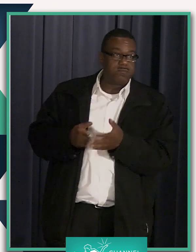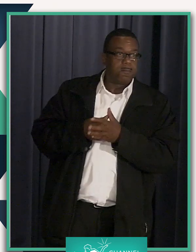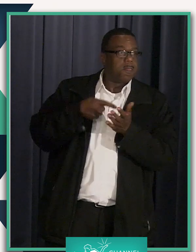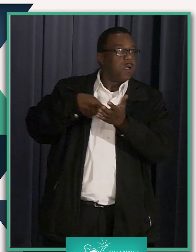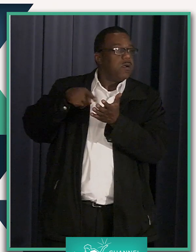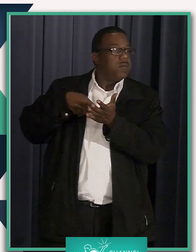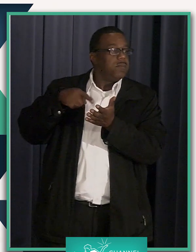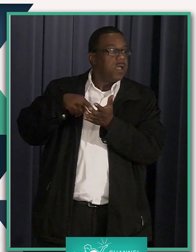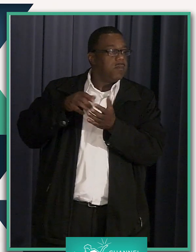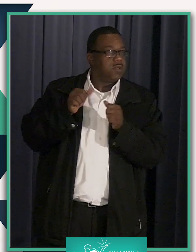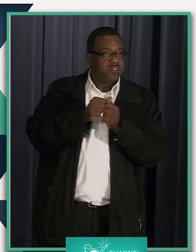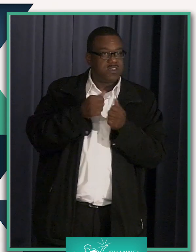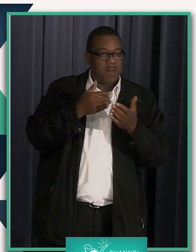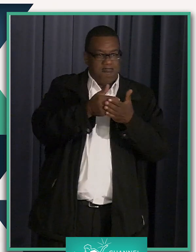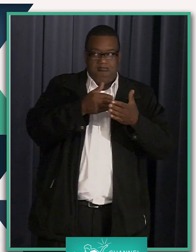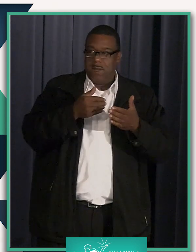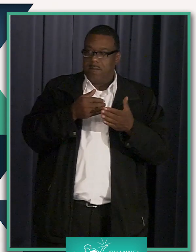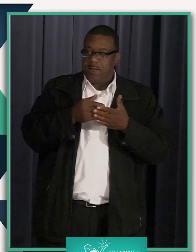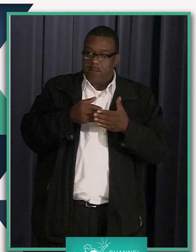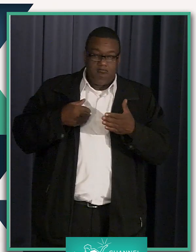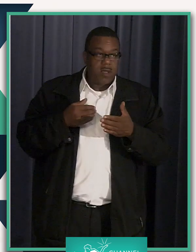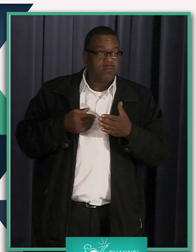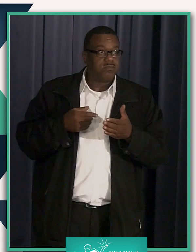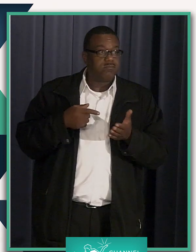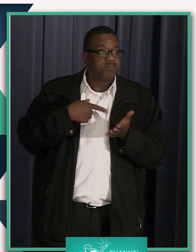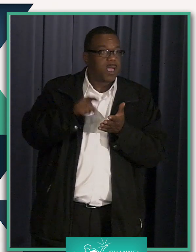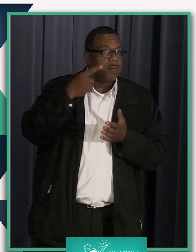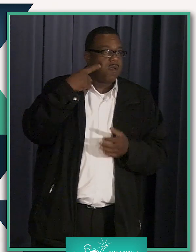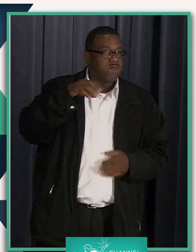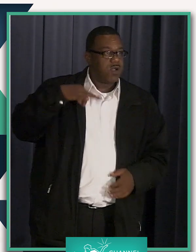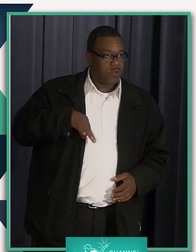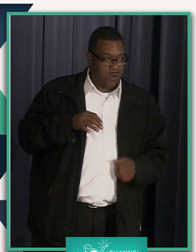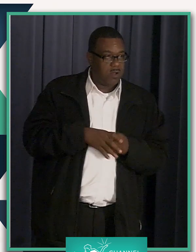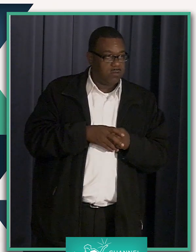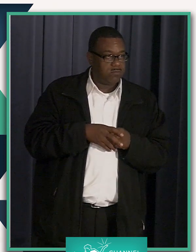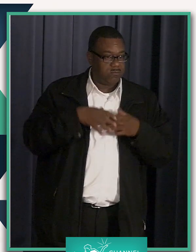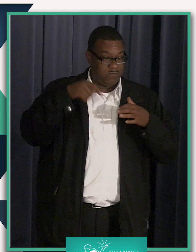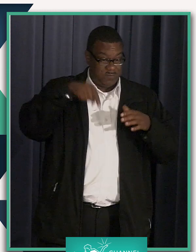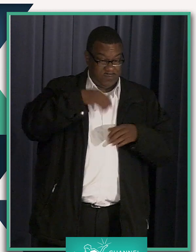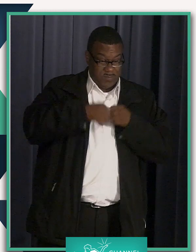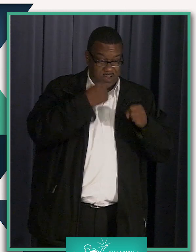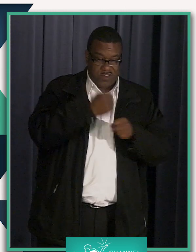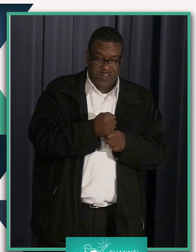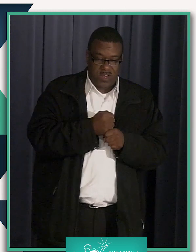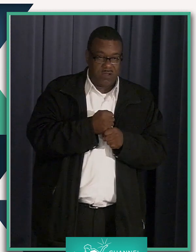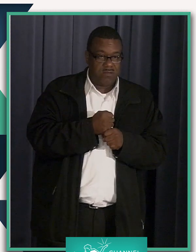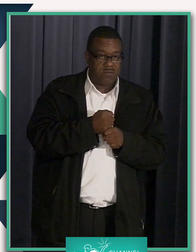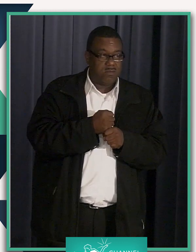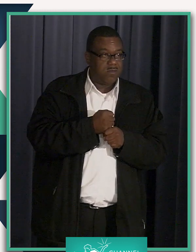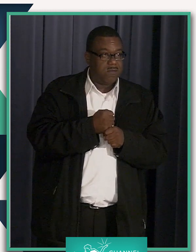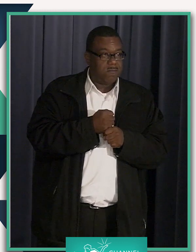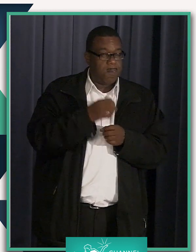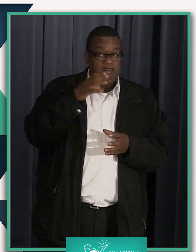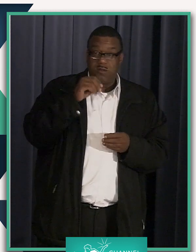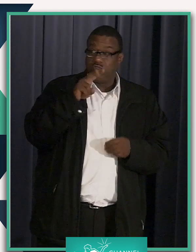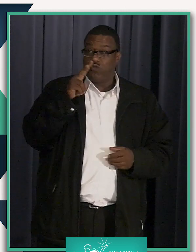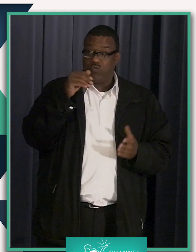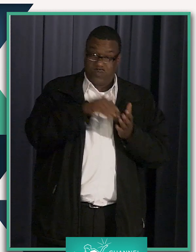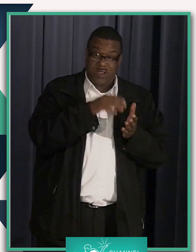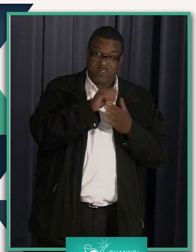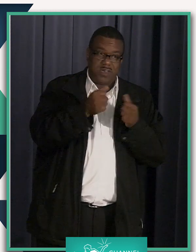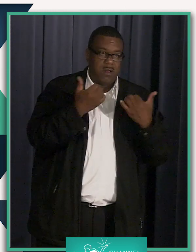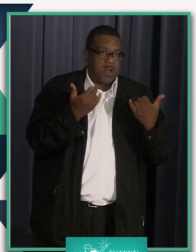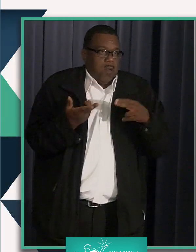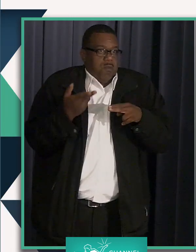payments are advanced payments of the credit. So this current year, the credit was $2,000. Now with this